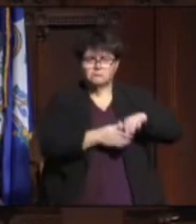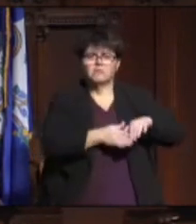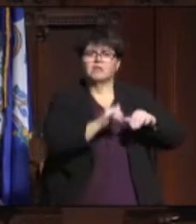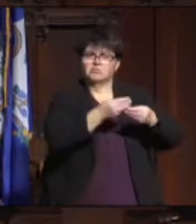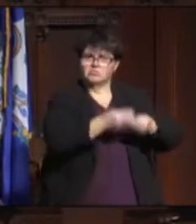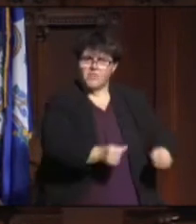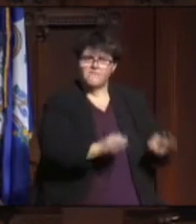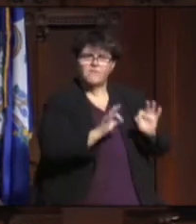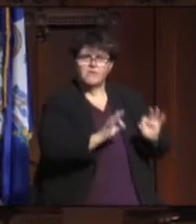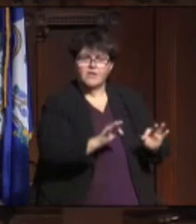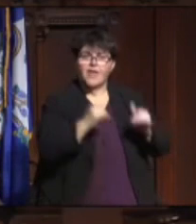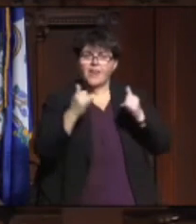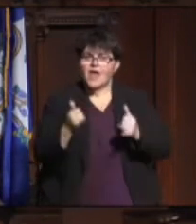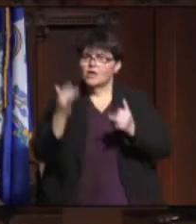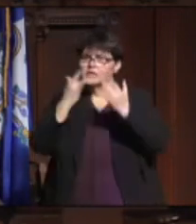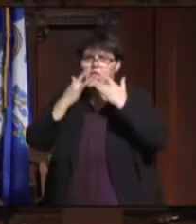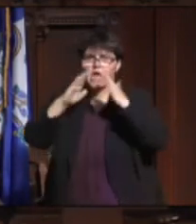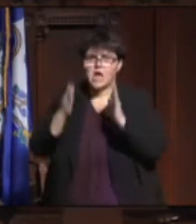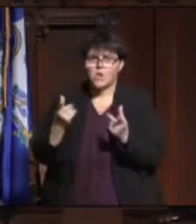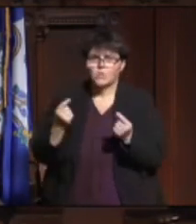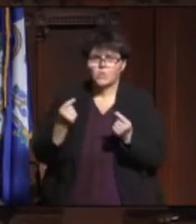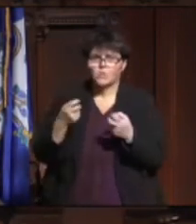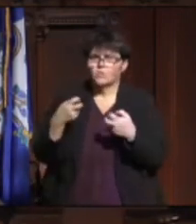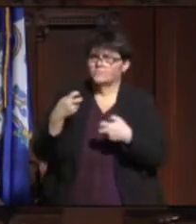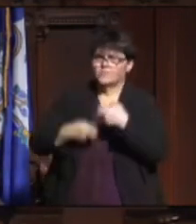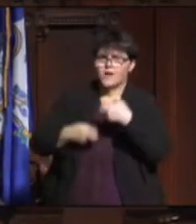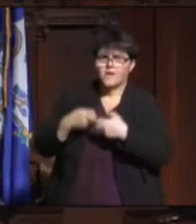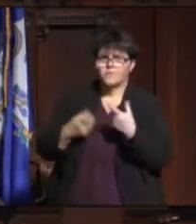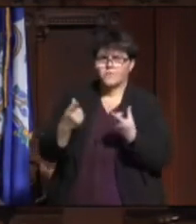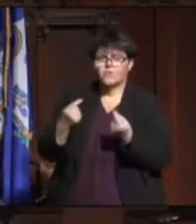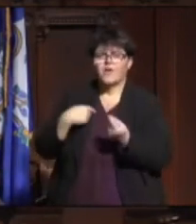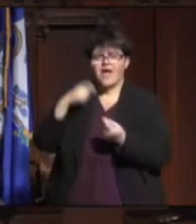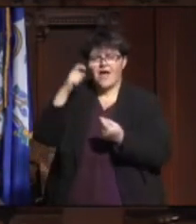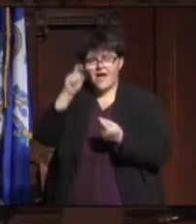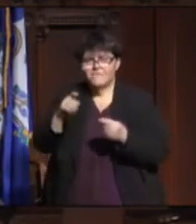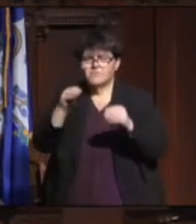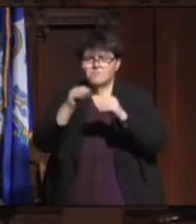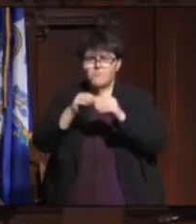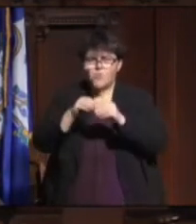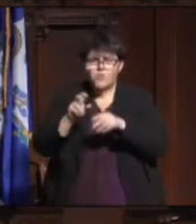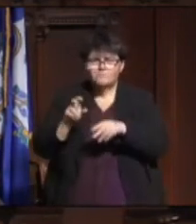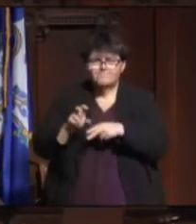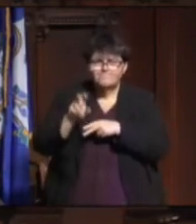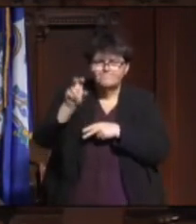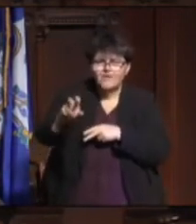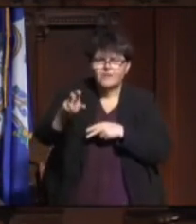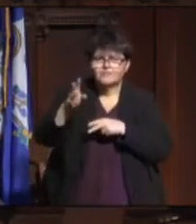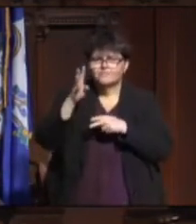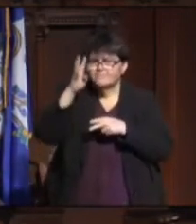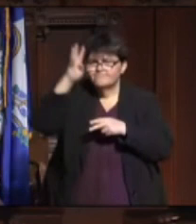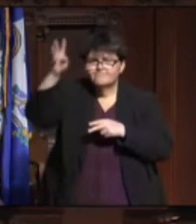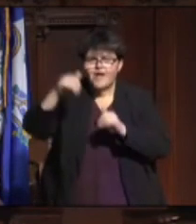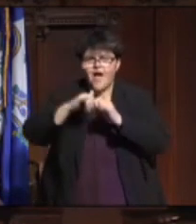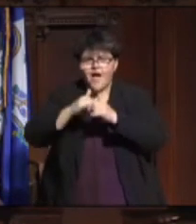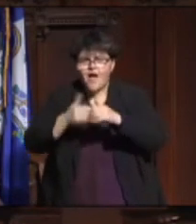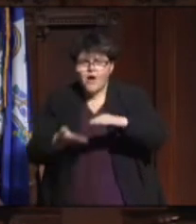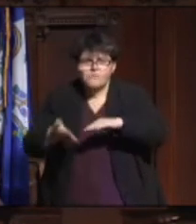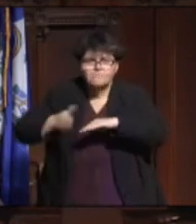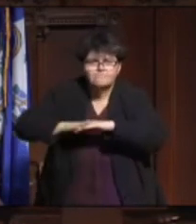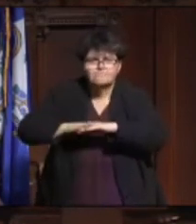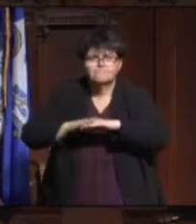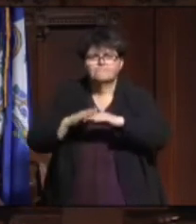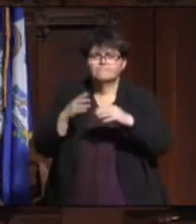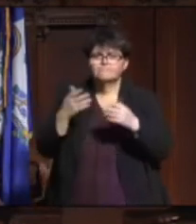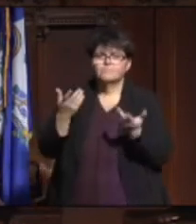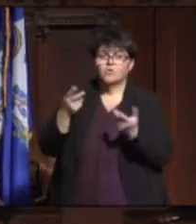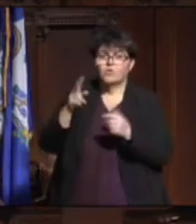in addition to increasing our investments in affordable housing, our budget proposes an additional $200